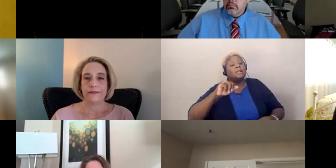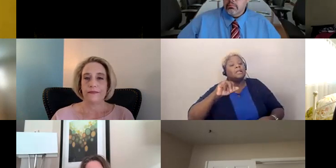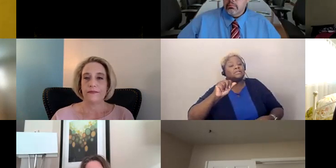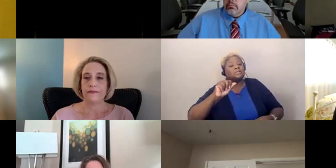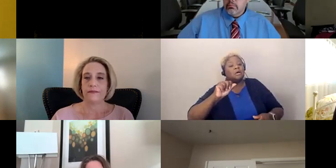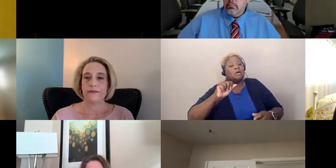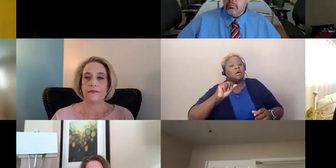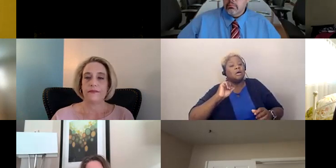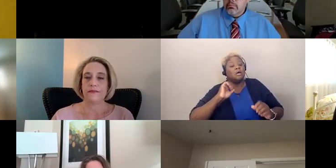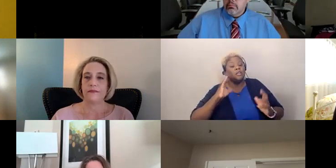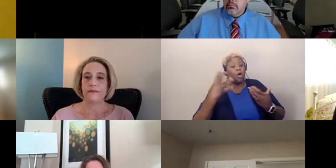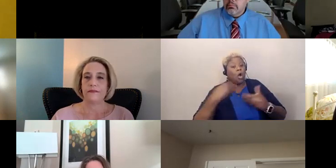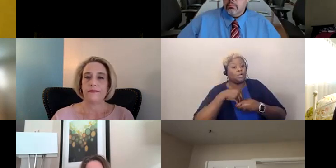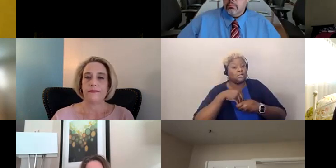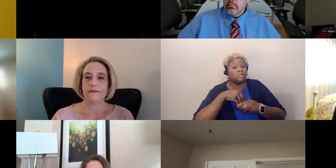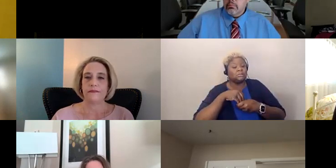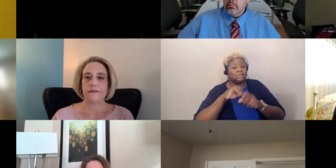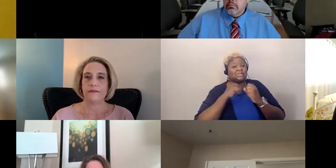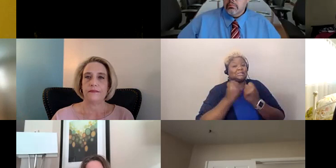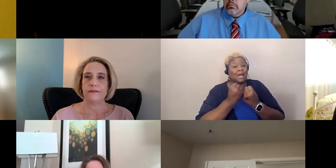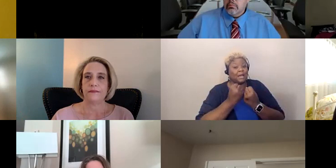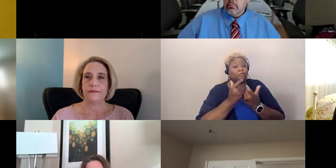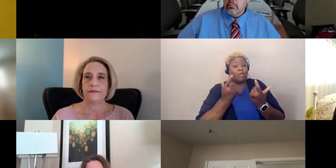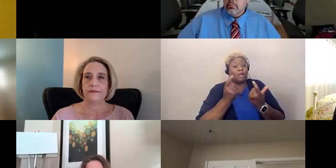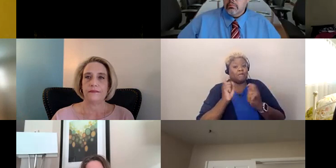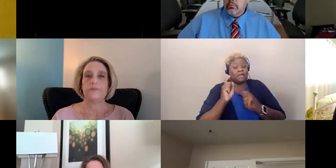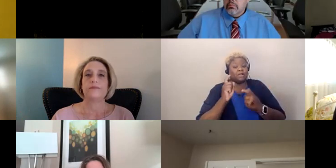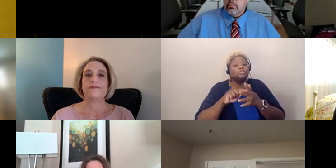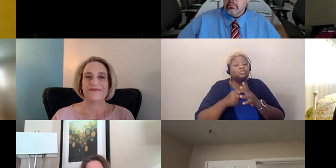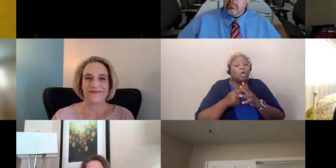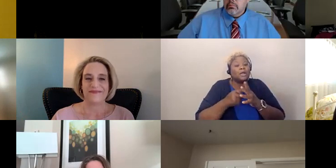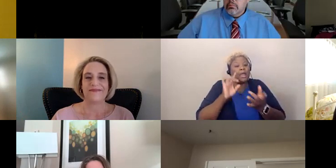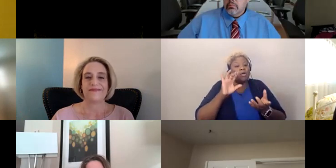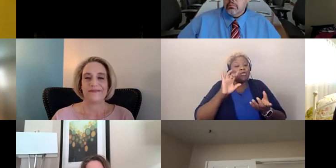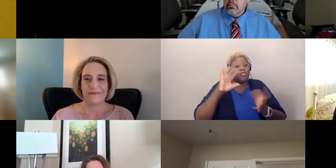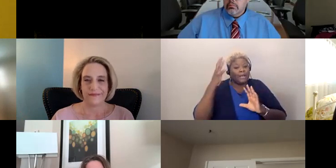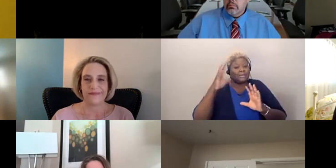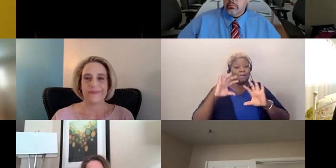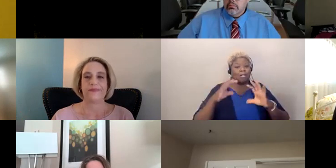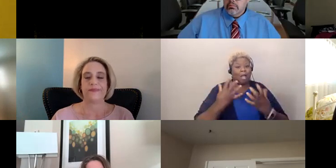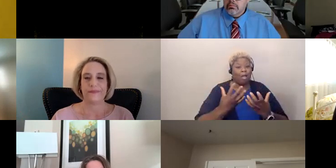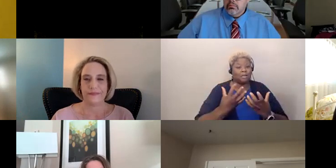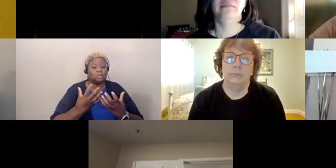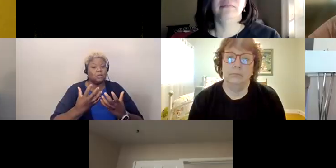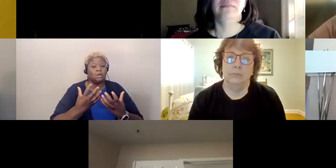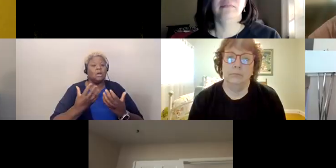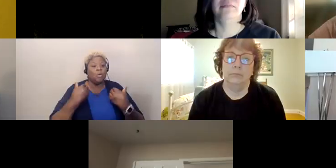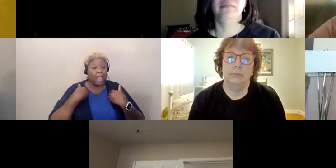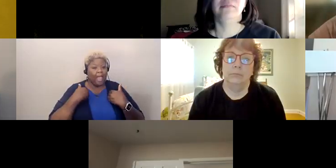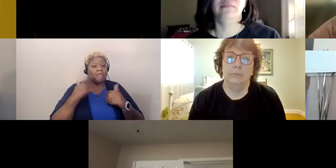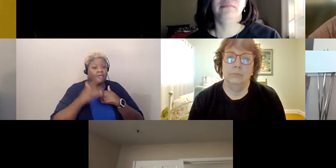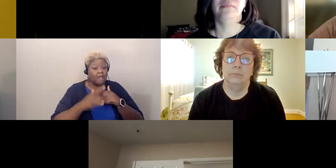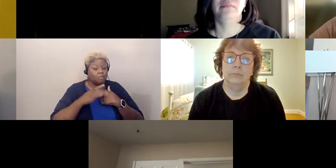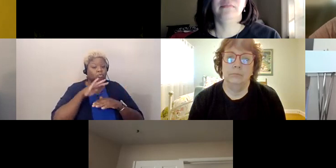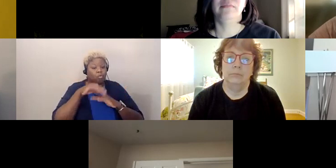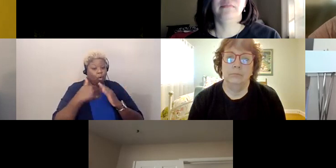Society of Greater Phoenix just started a crisis class that we're making available for free to all